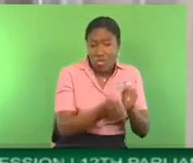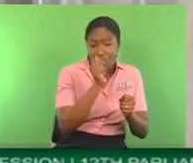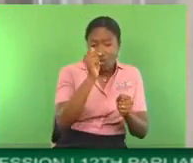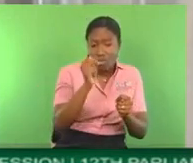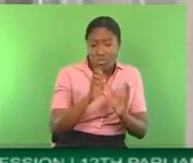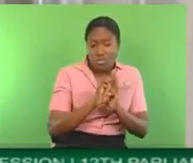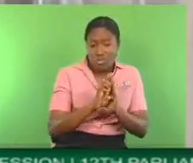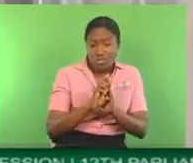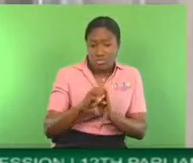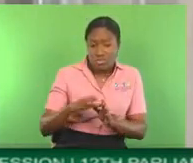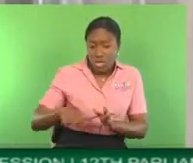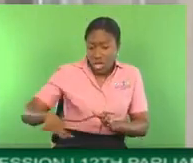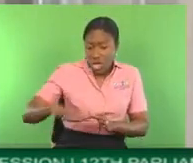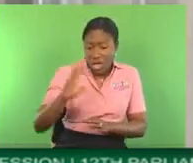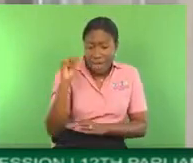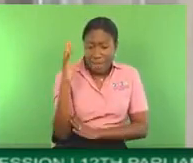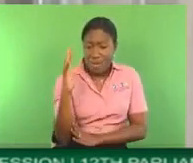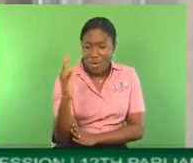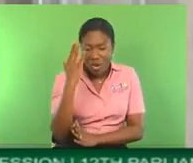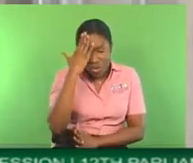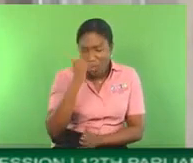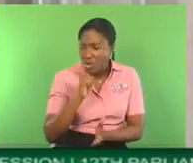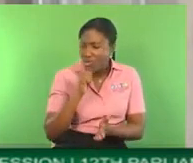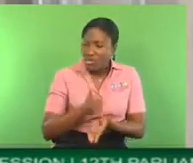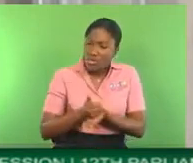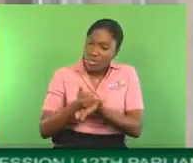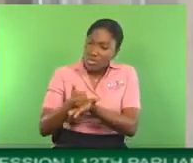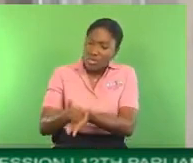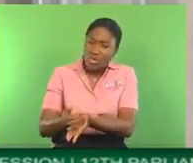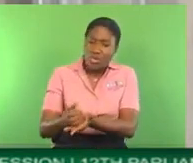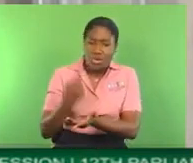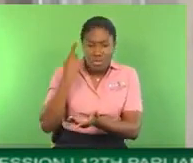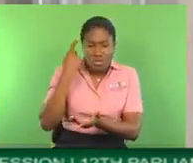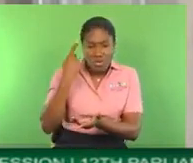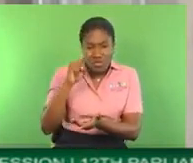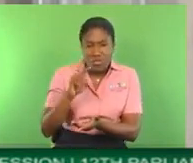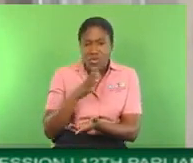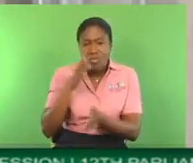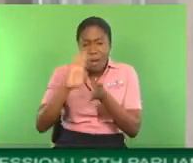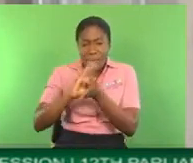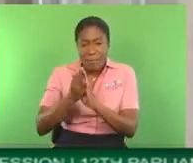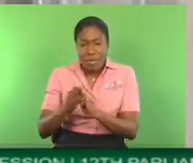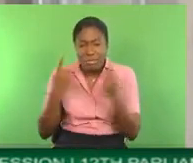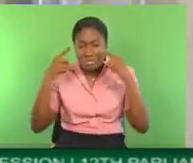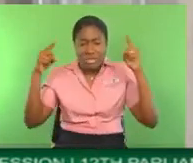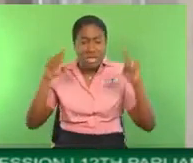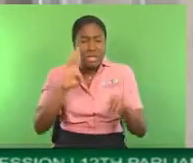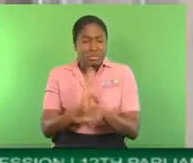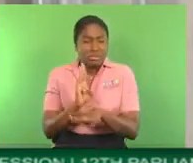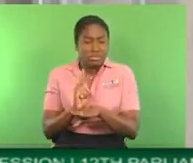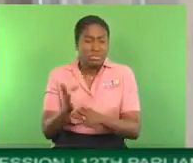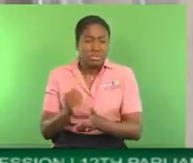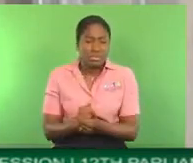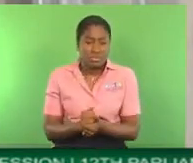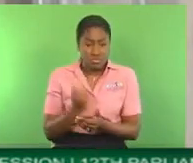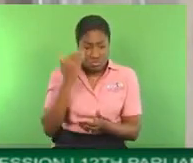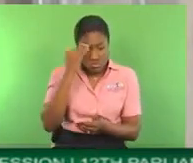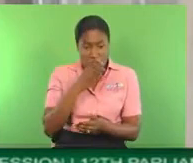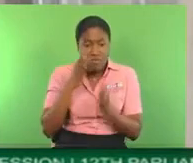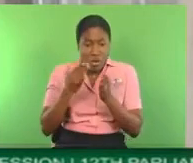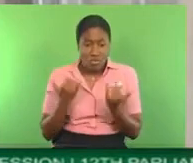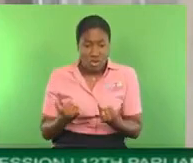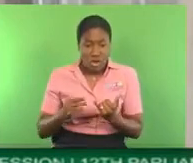Manzanilla not to be assisted by the initiative to become successful entrepreneurs? Did you know that the farmers right now in